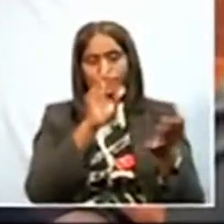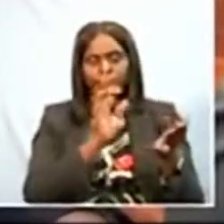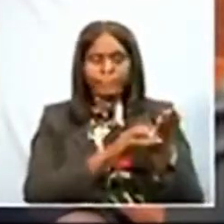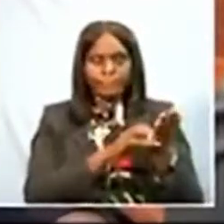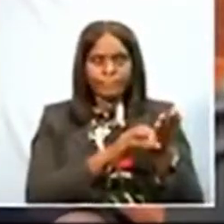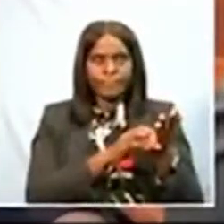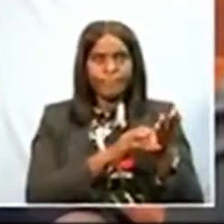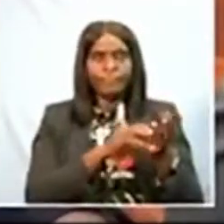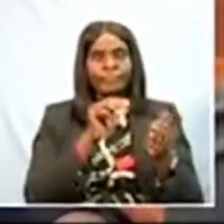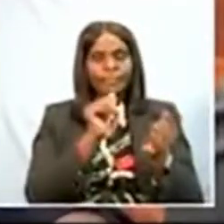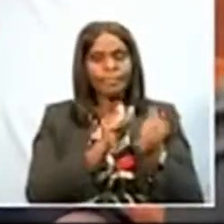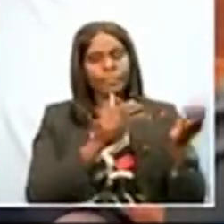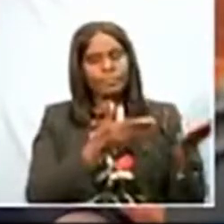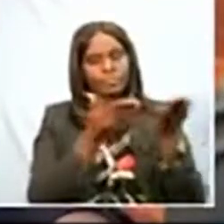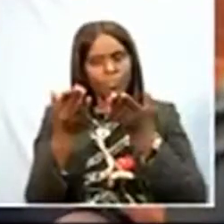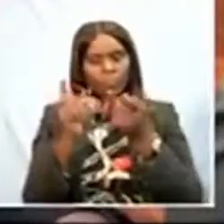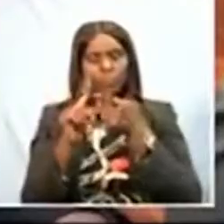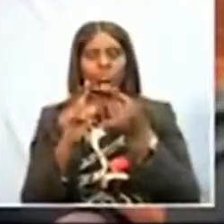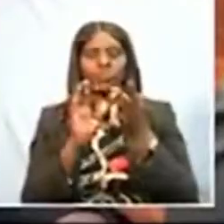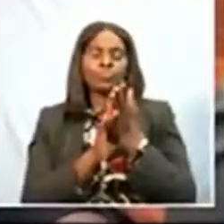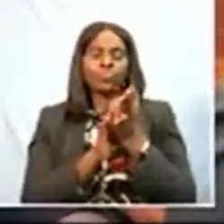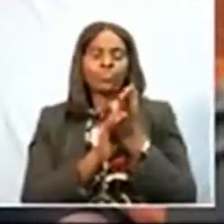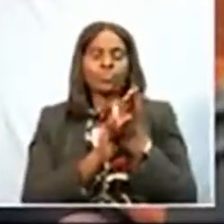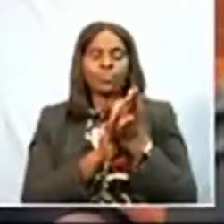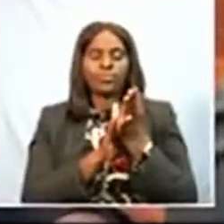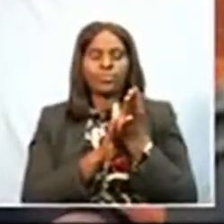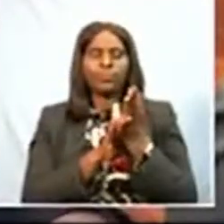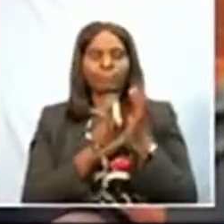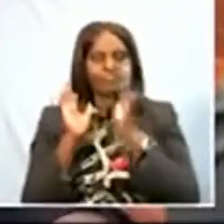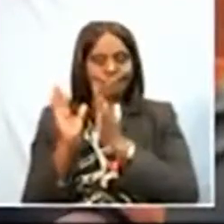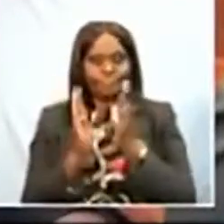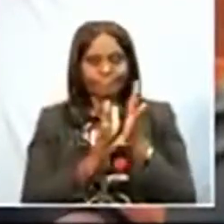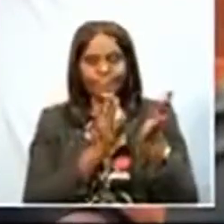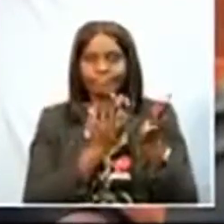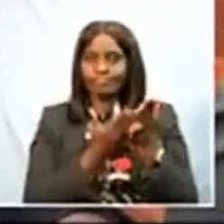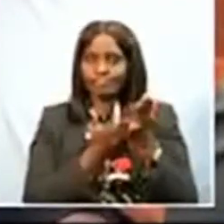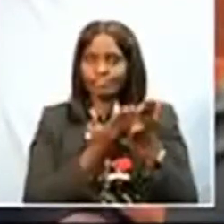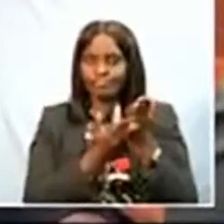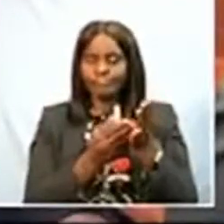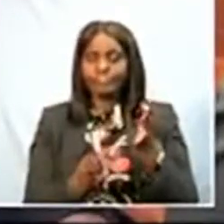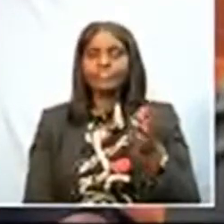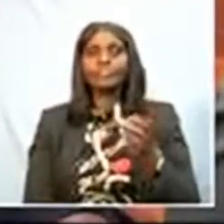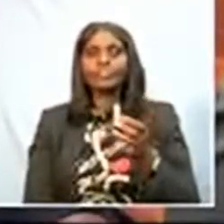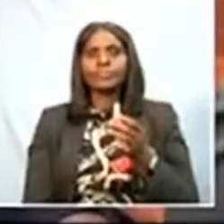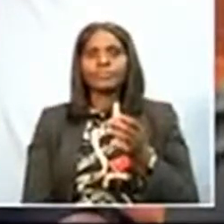5,261,000 and delivered to schools. Remedial measures.